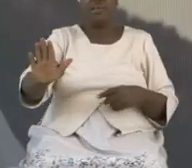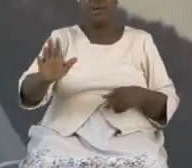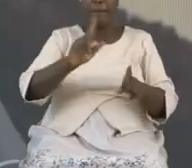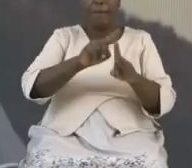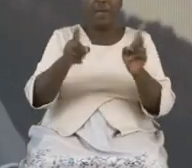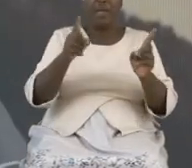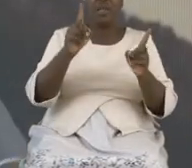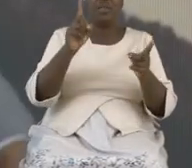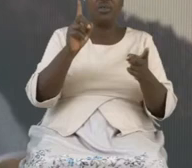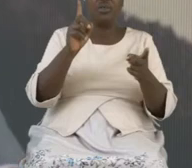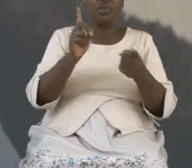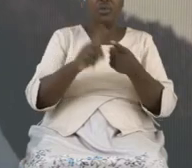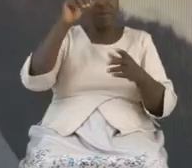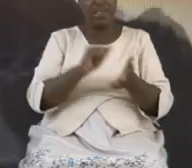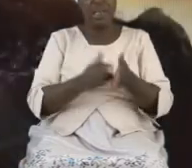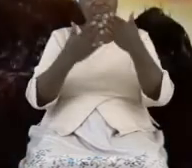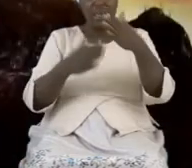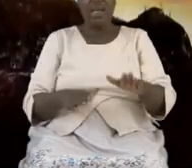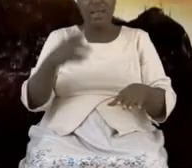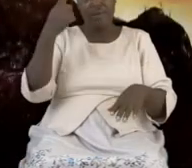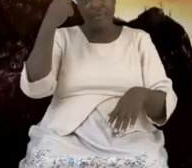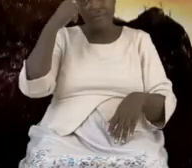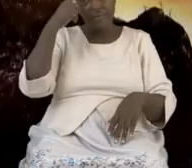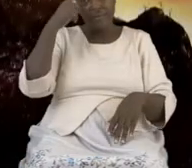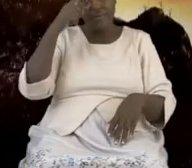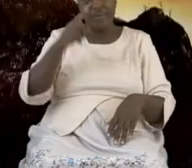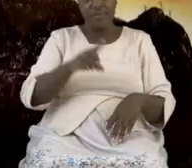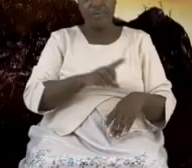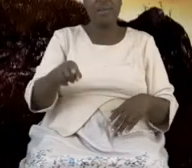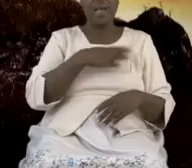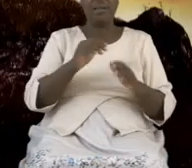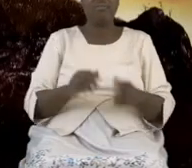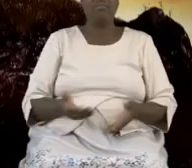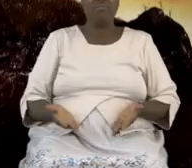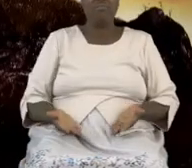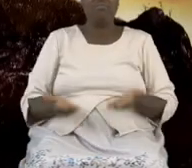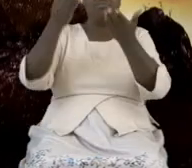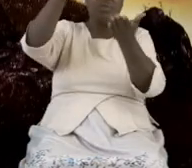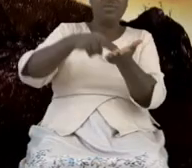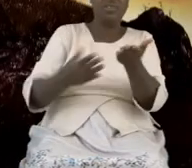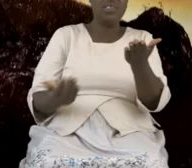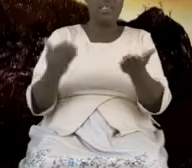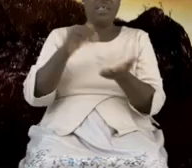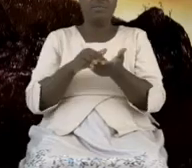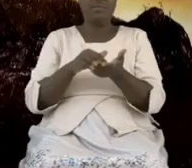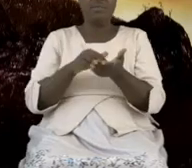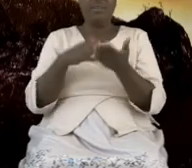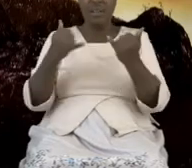for them and rose again. We're looking at Ephesians chapter 5,